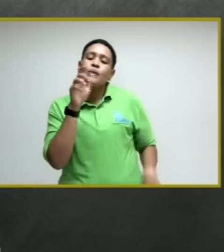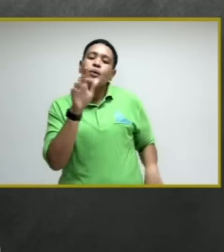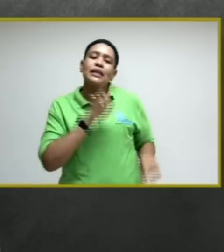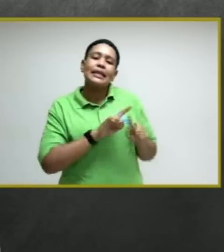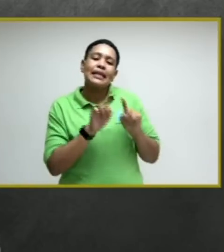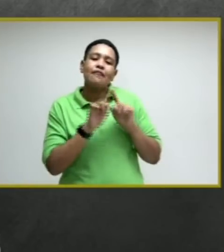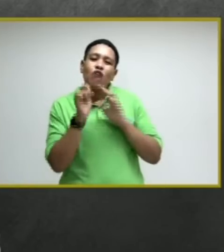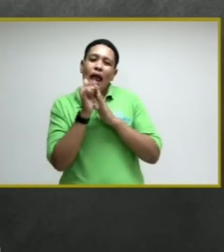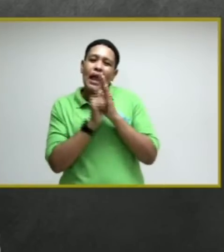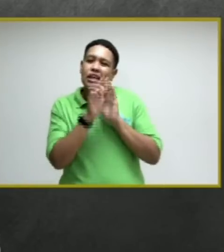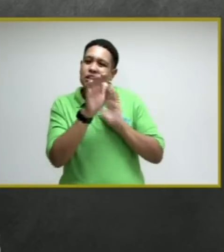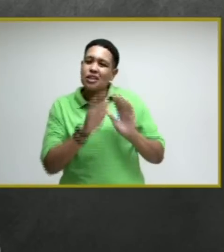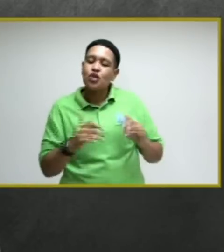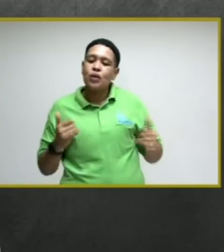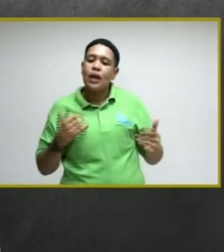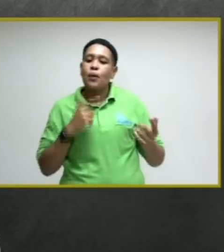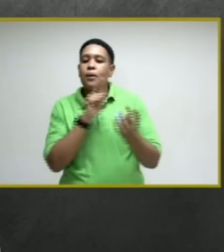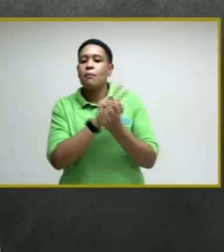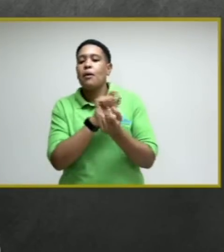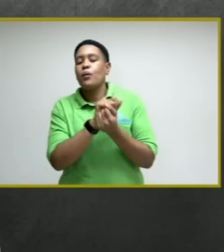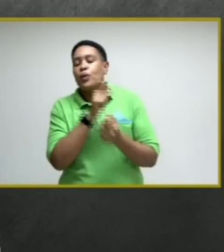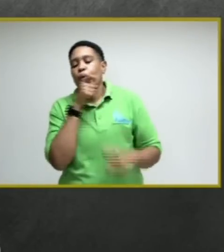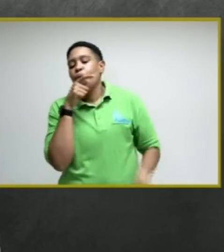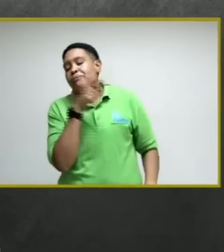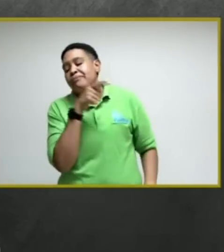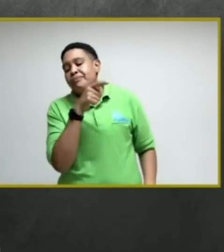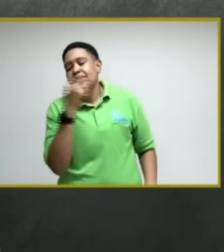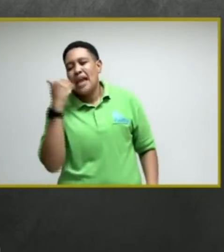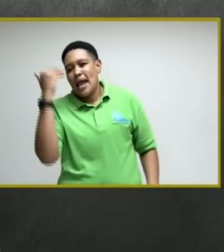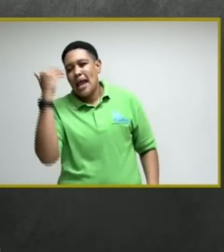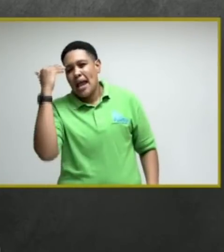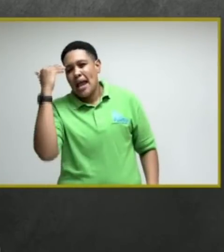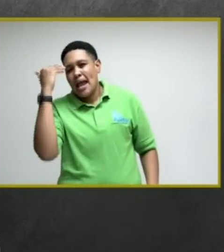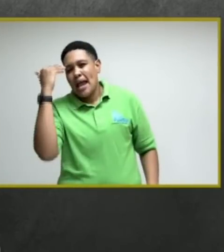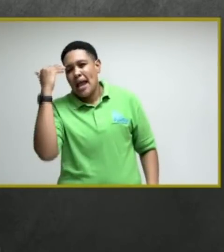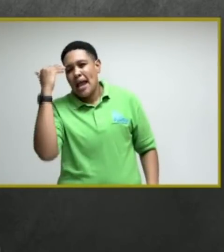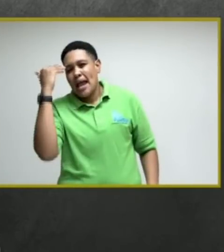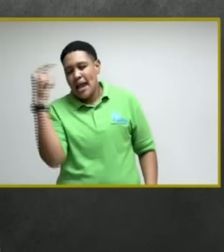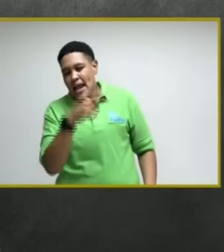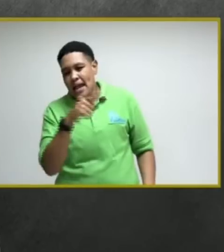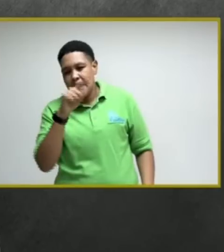various agencies. Today we were meeting with the head of the